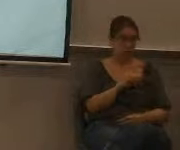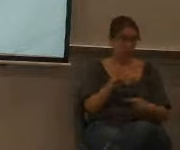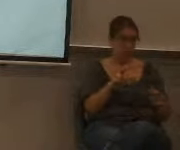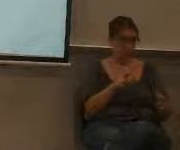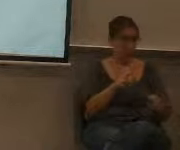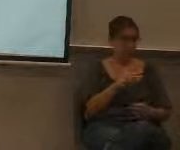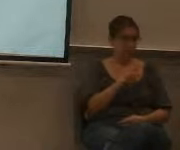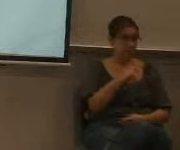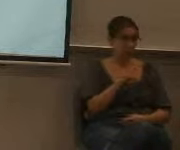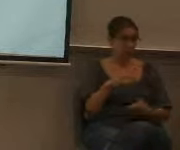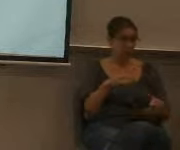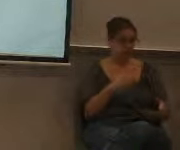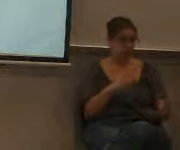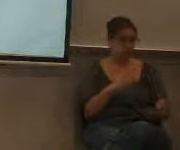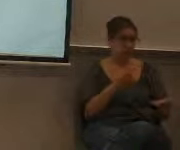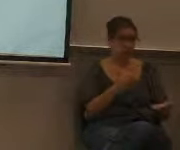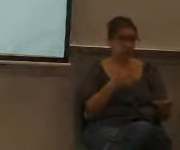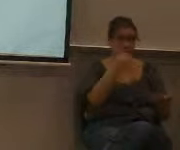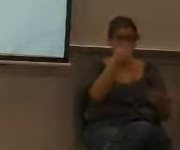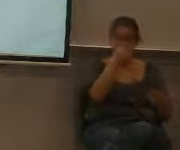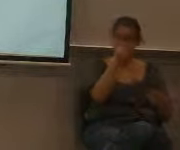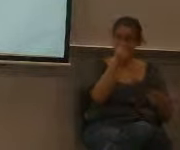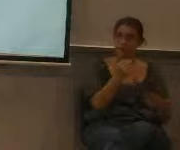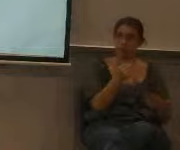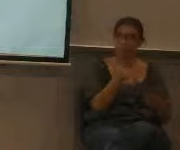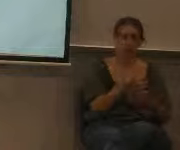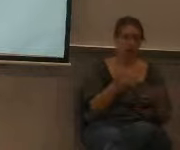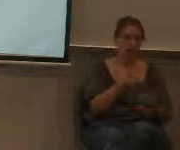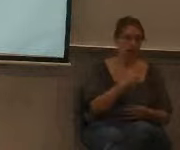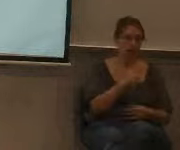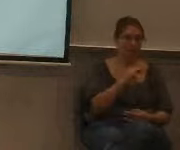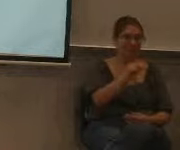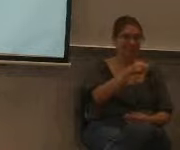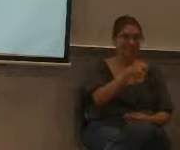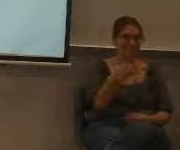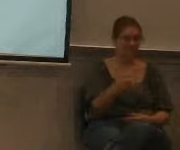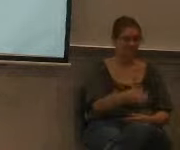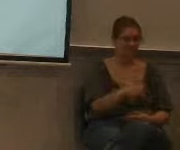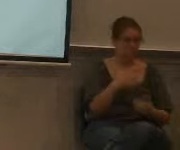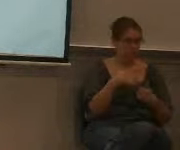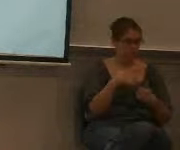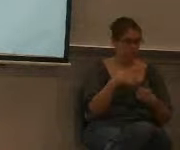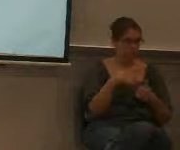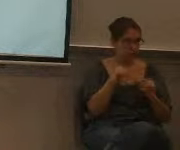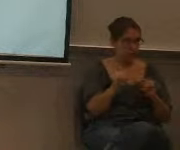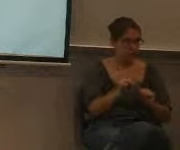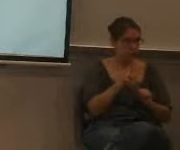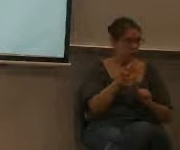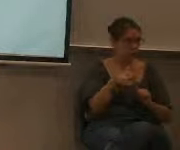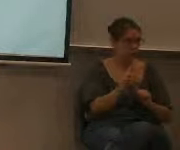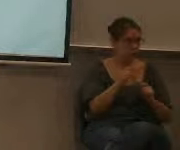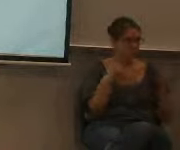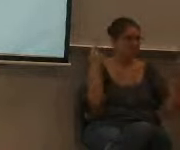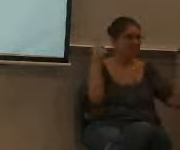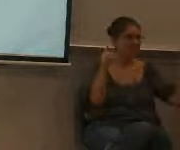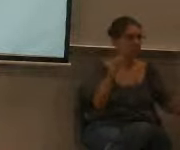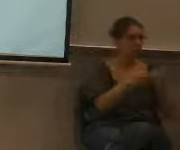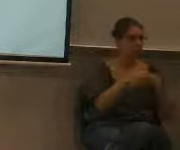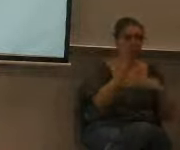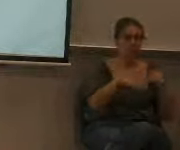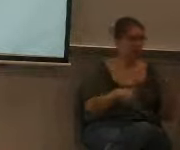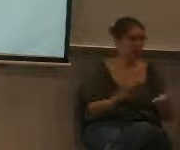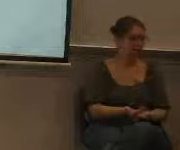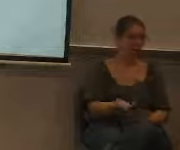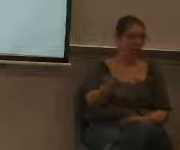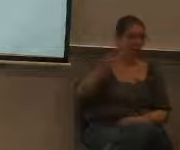and the Mississippi River, a number of the native fish species were able to reproduce more successfully than they had for